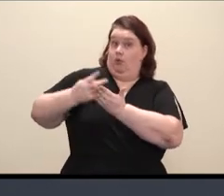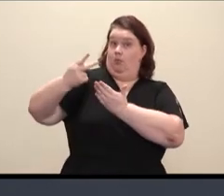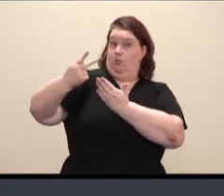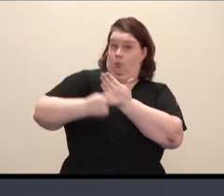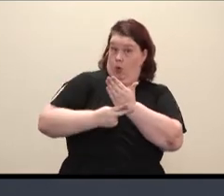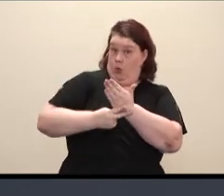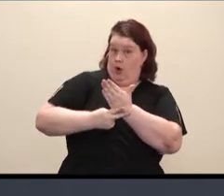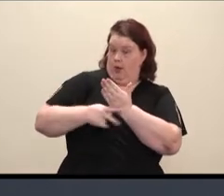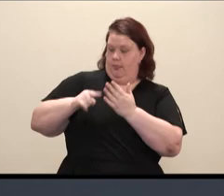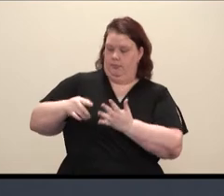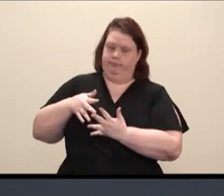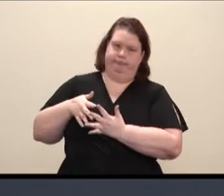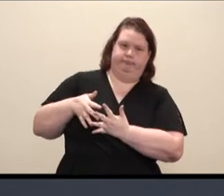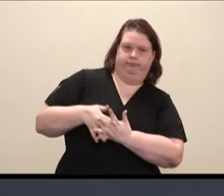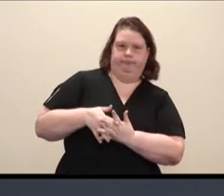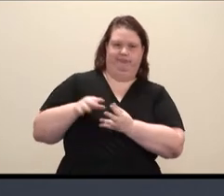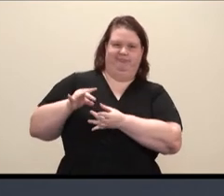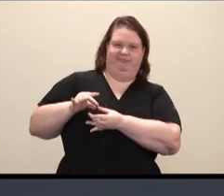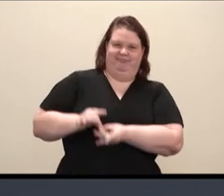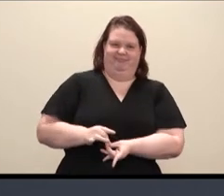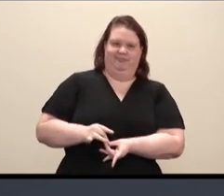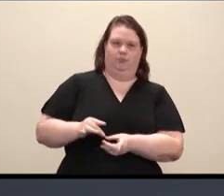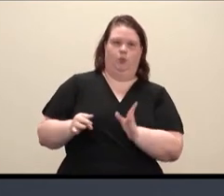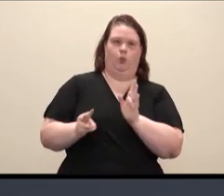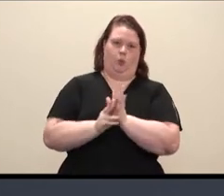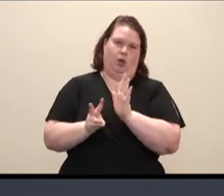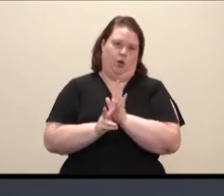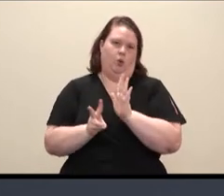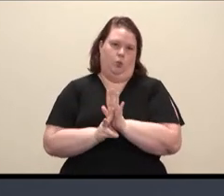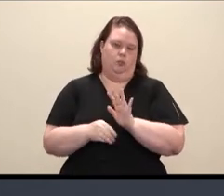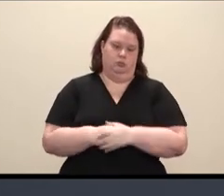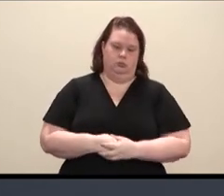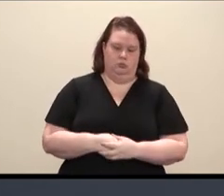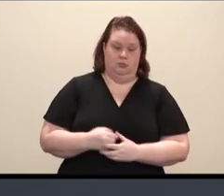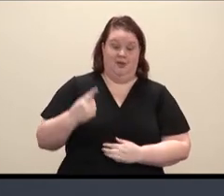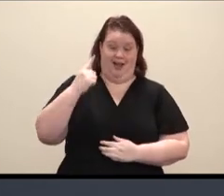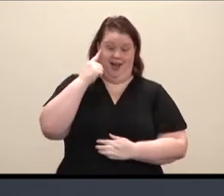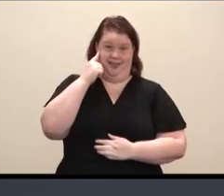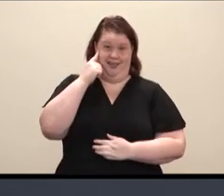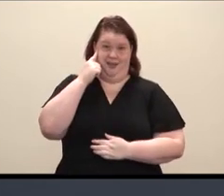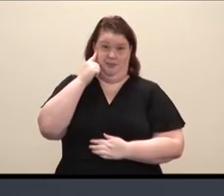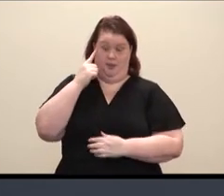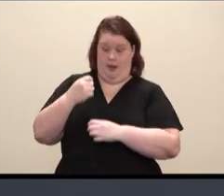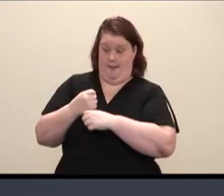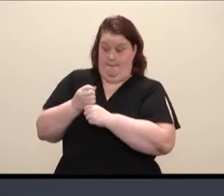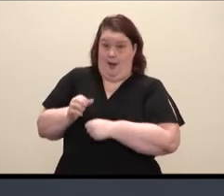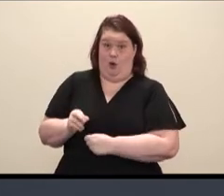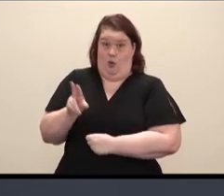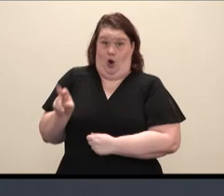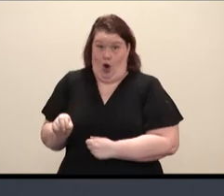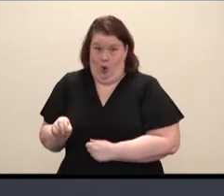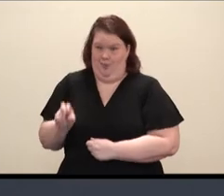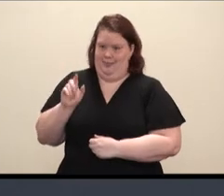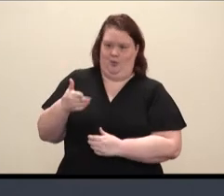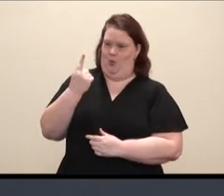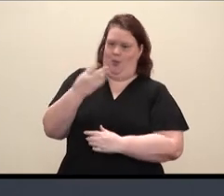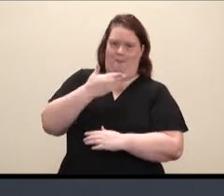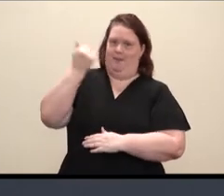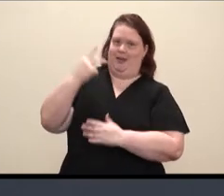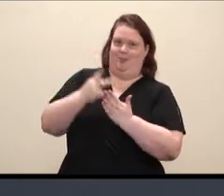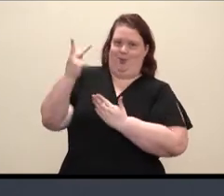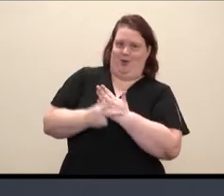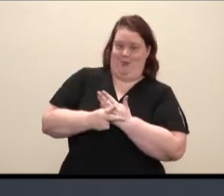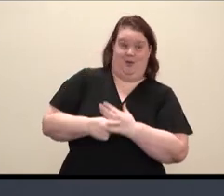develop and grow our own teachers. Probably best grow your own program out there, I would think. As a Waco ISD graduate, I couldn't agree with you more.